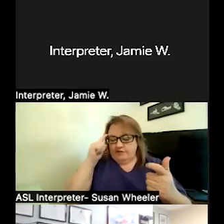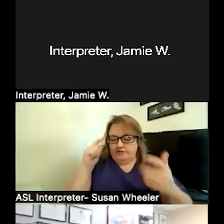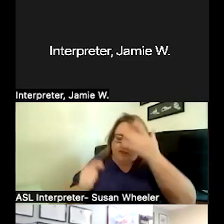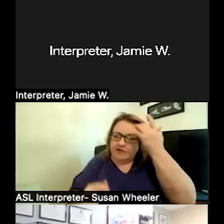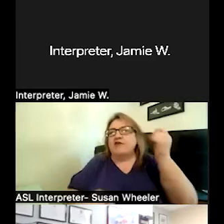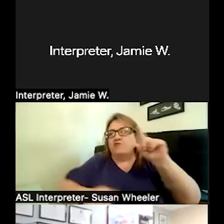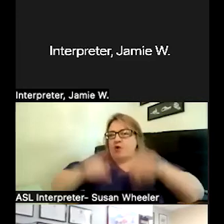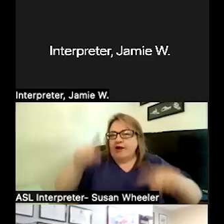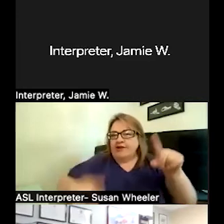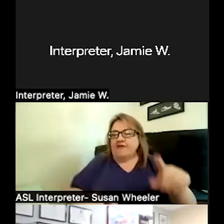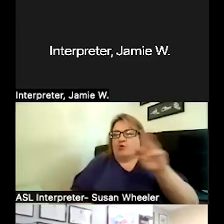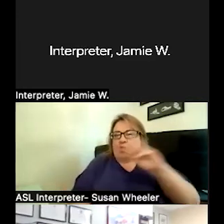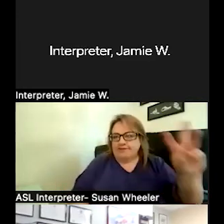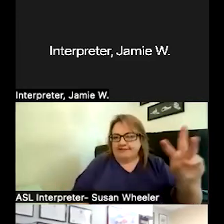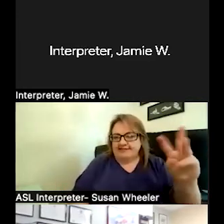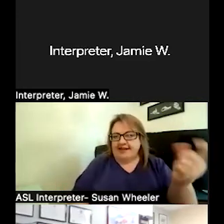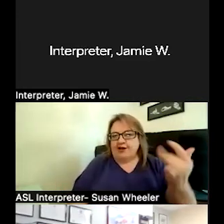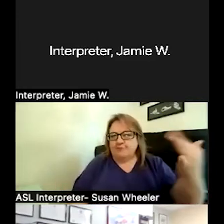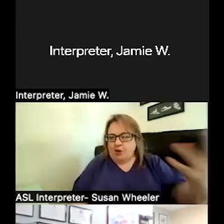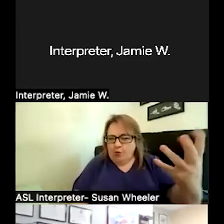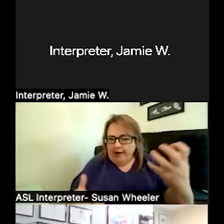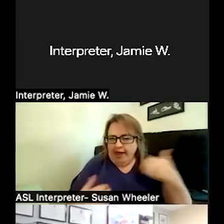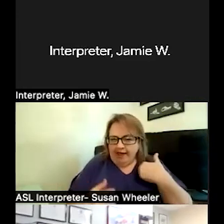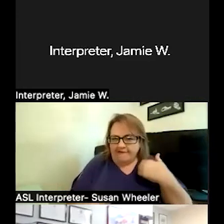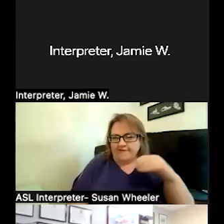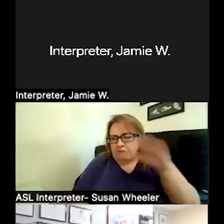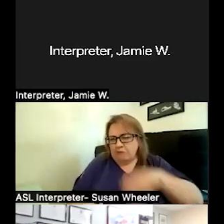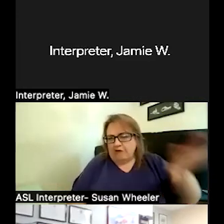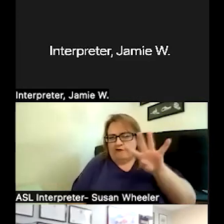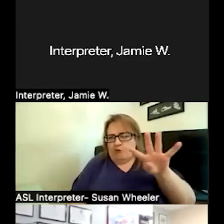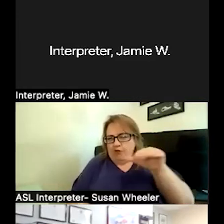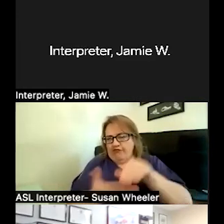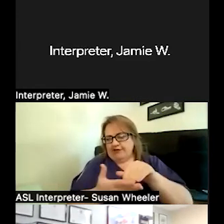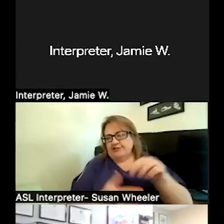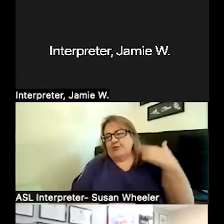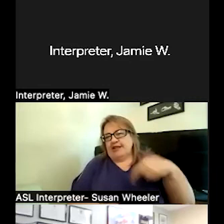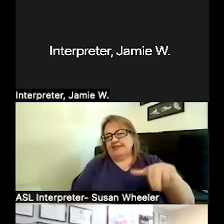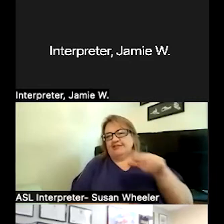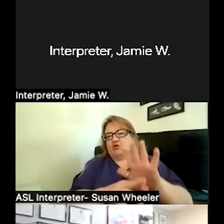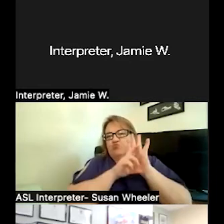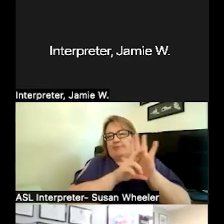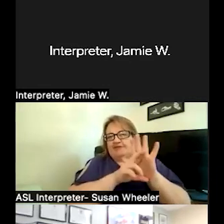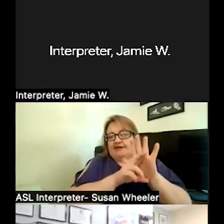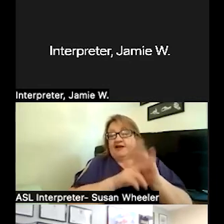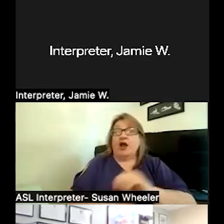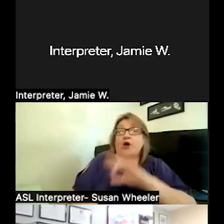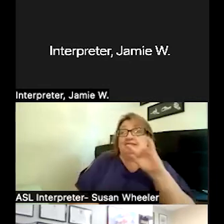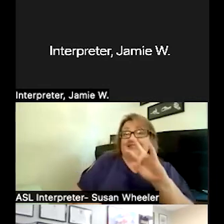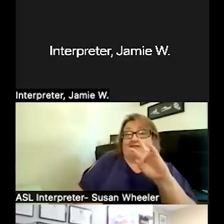variety of websites, but ultimately we want to have all 4,000 religions represented and all 7,000